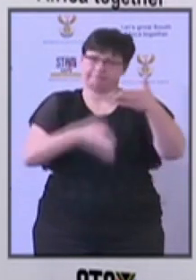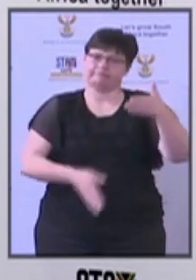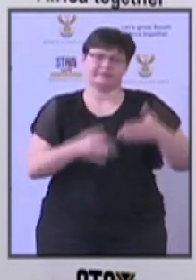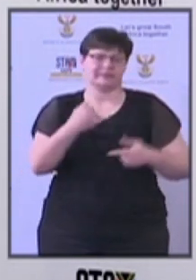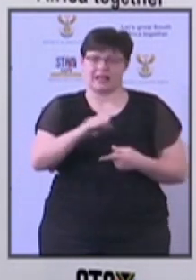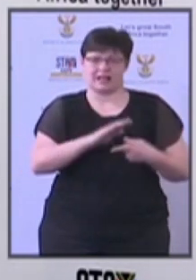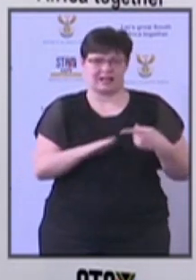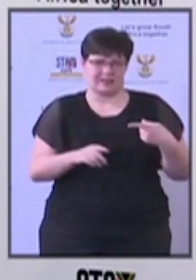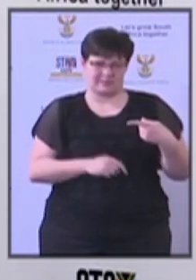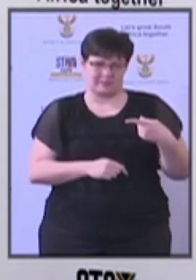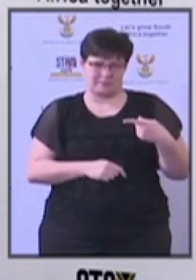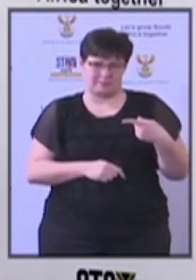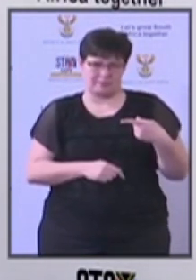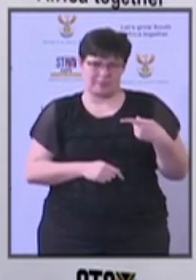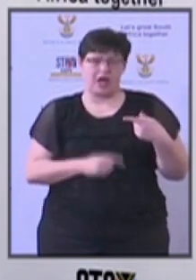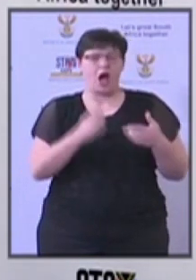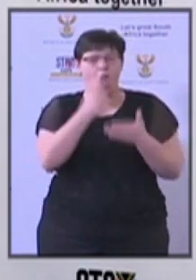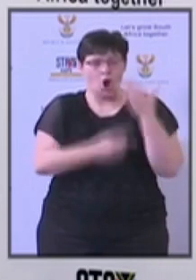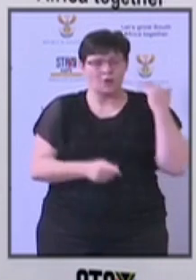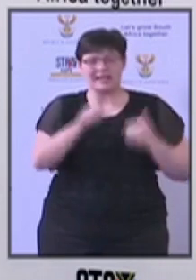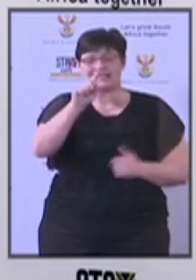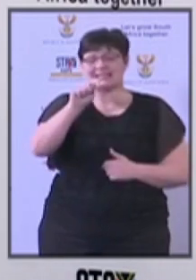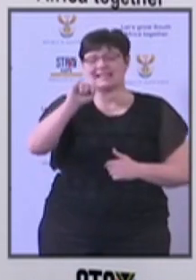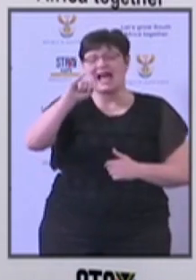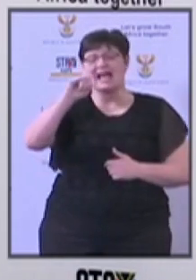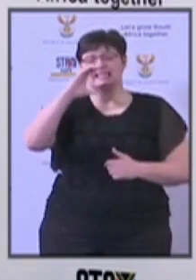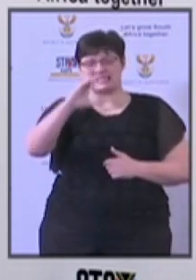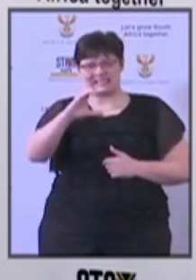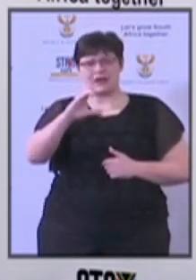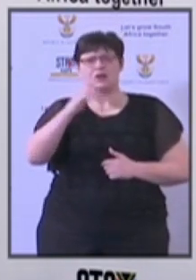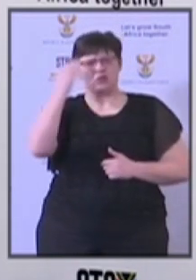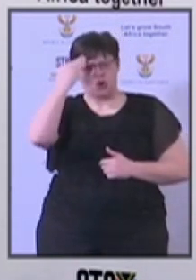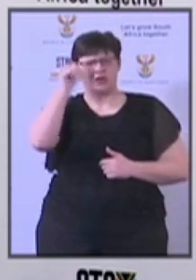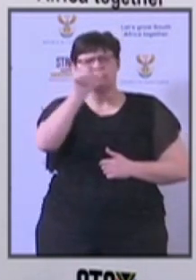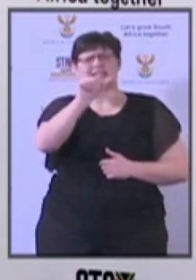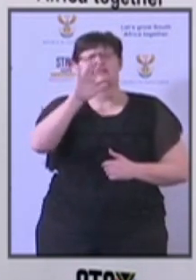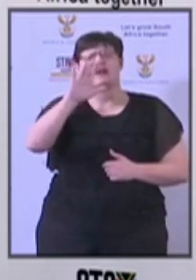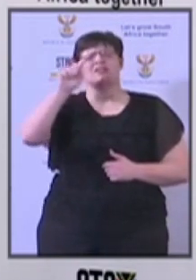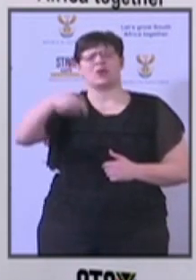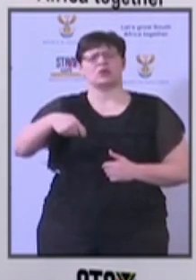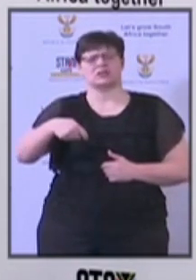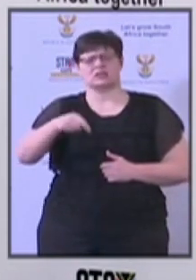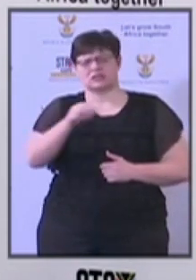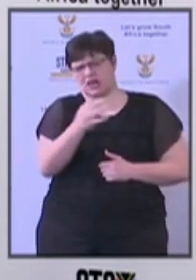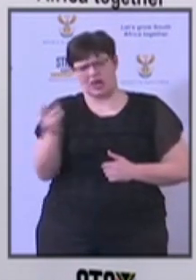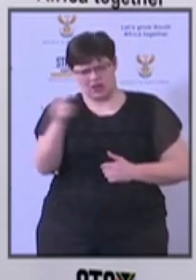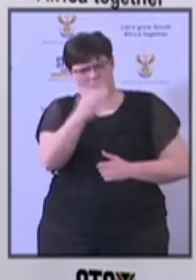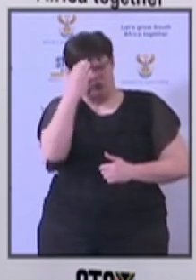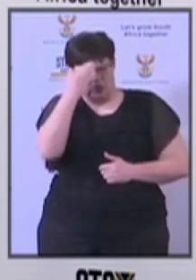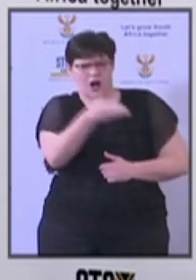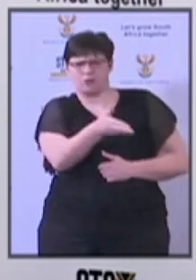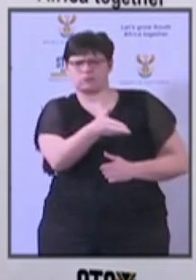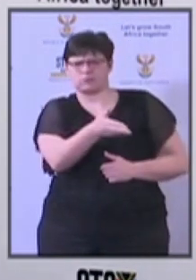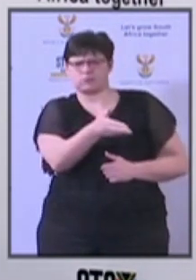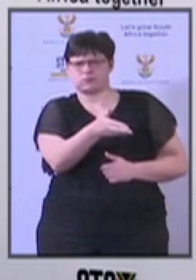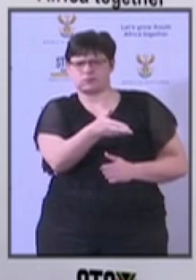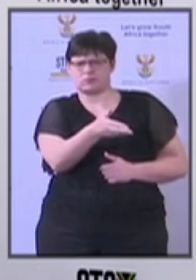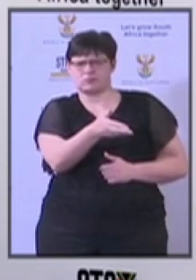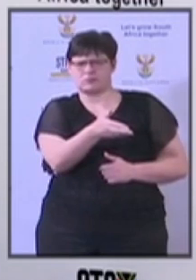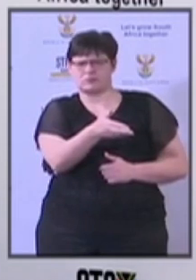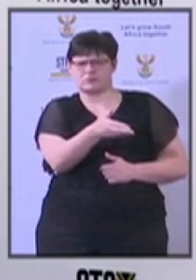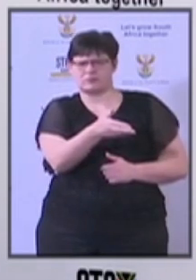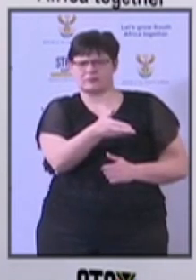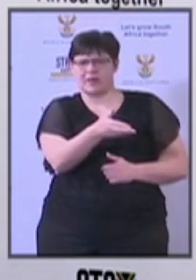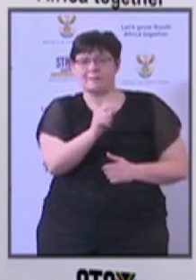only those who had TICs which expired, and we know the number is only 65,000 people. So that we are not yet doing. As